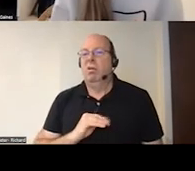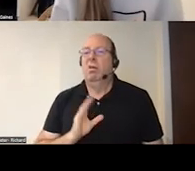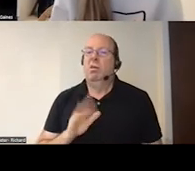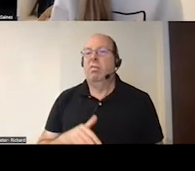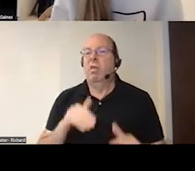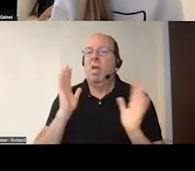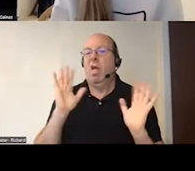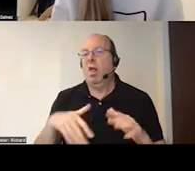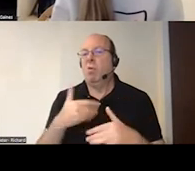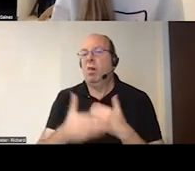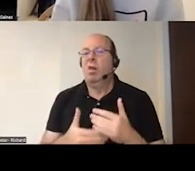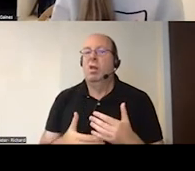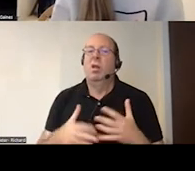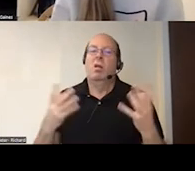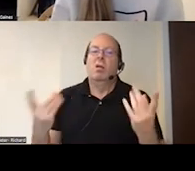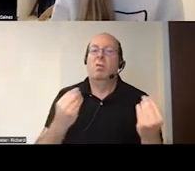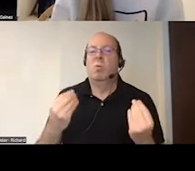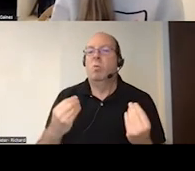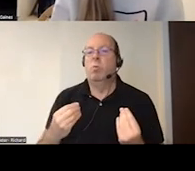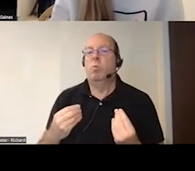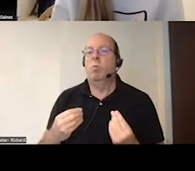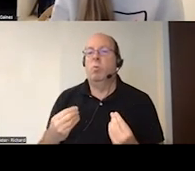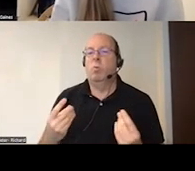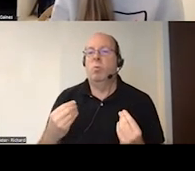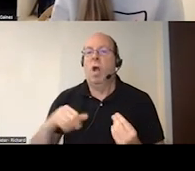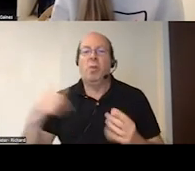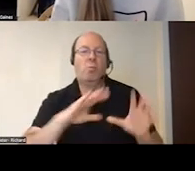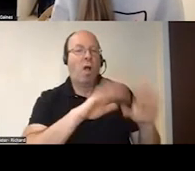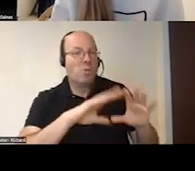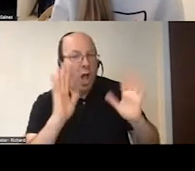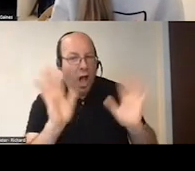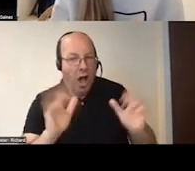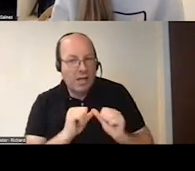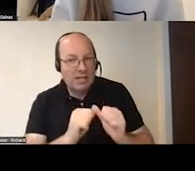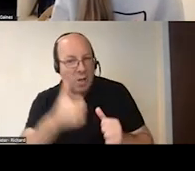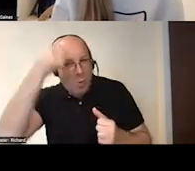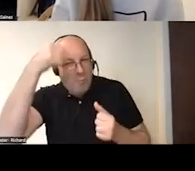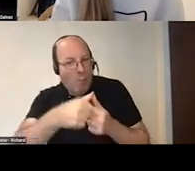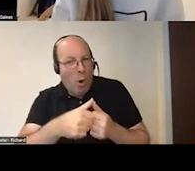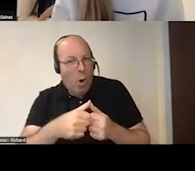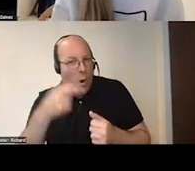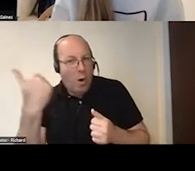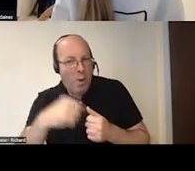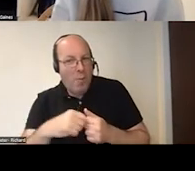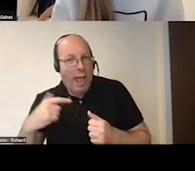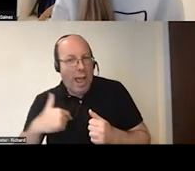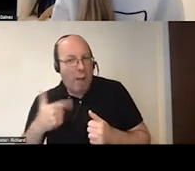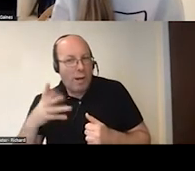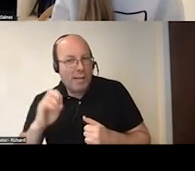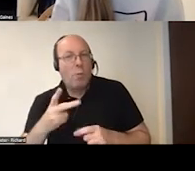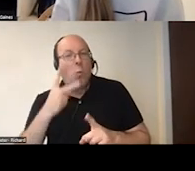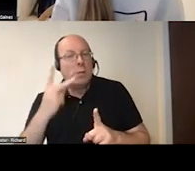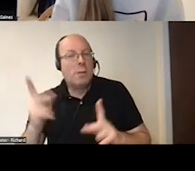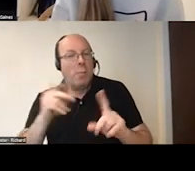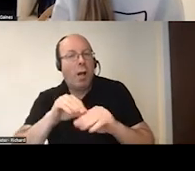doing this? We've got so much going on. We have all these things. And like, no, like we've seen the impact of our game. We've seen the ways that